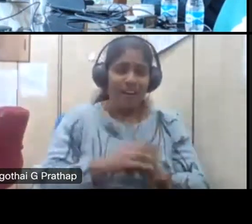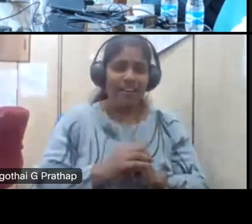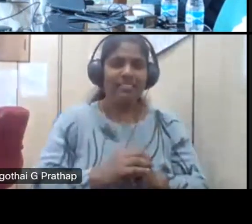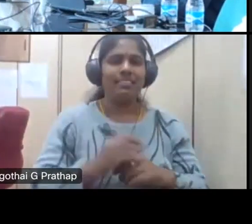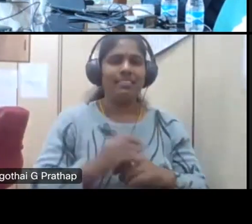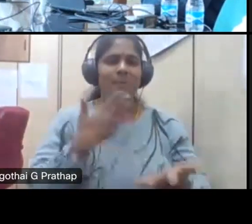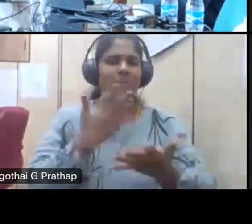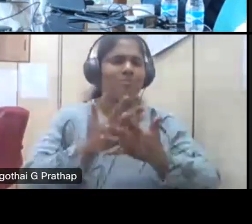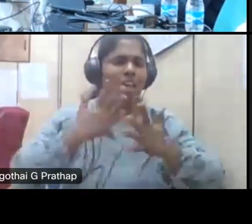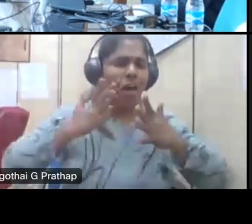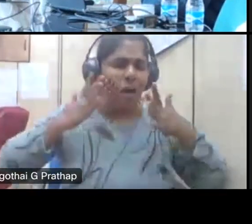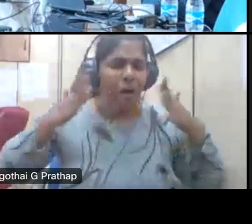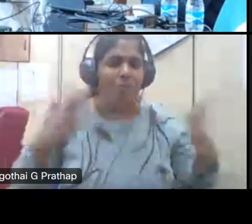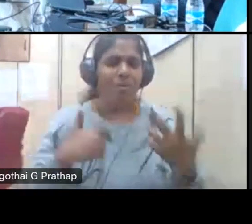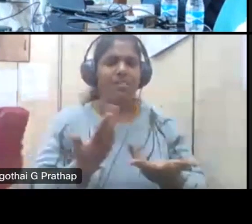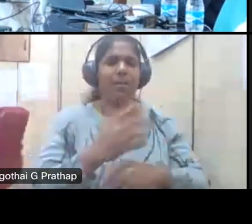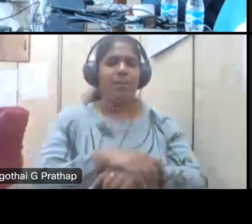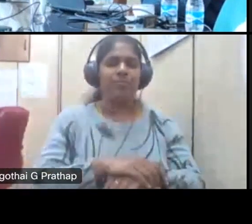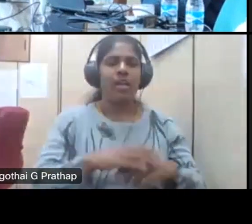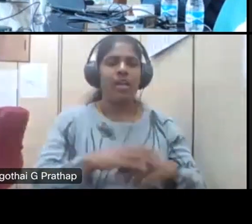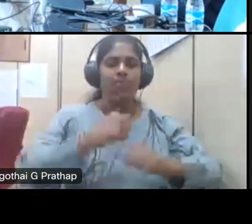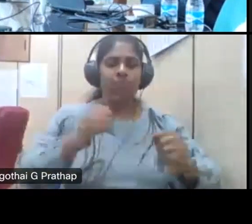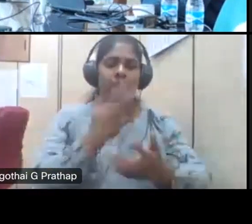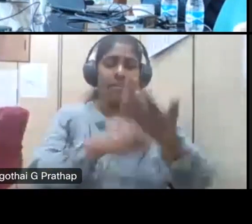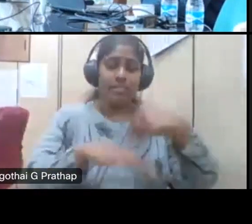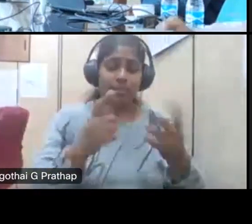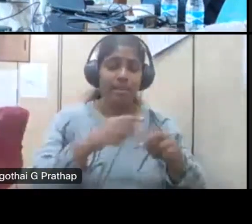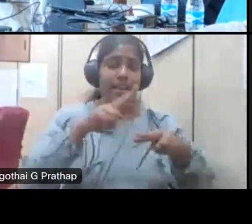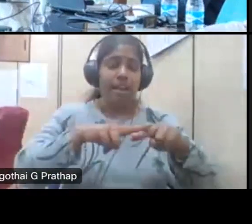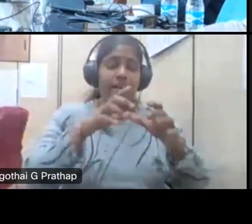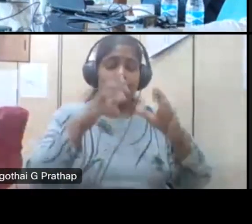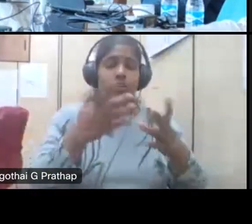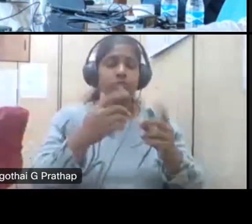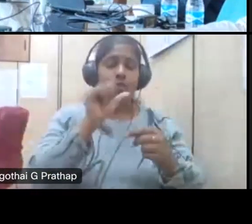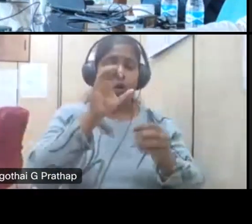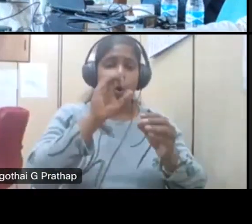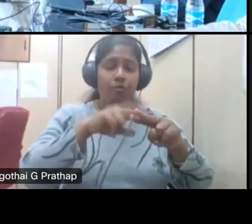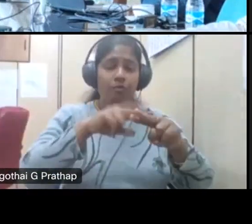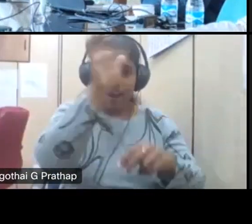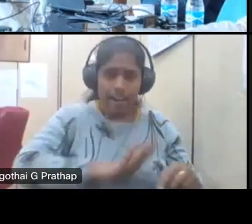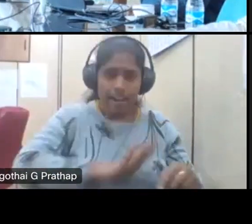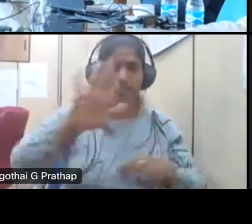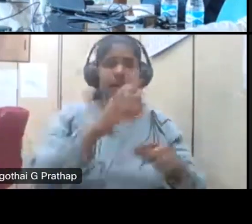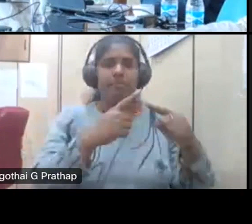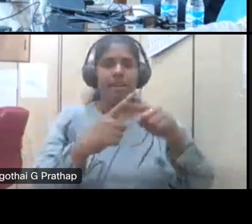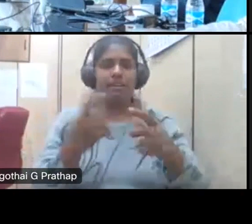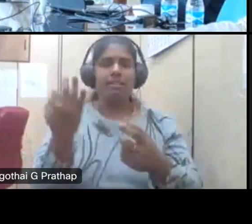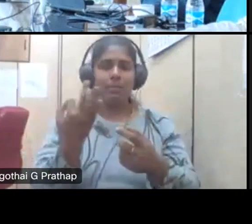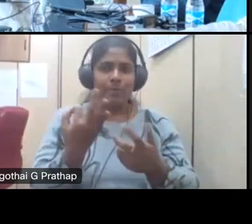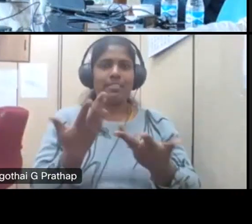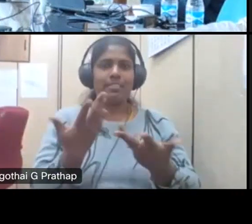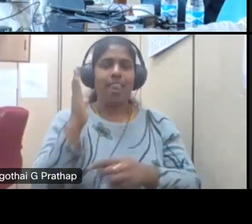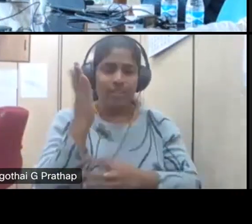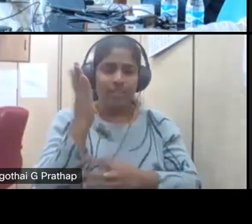thanks for the Down Syndrome Federation of India and all the specialist experts who have joined there, given their